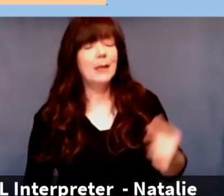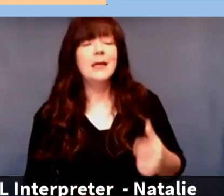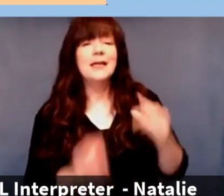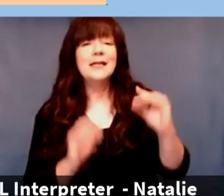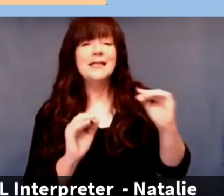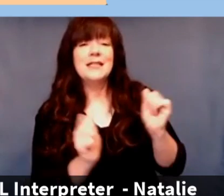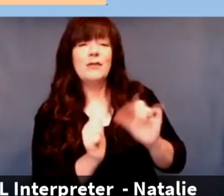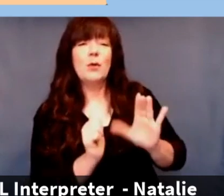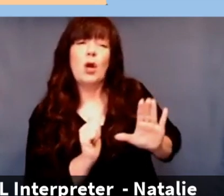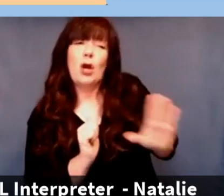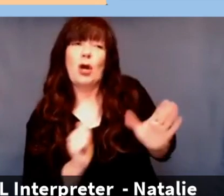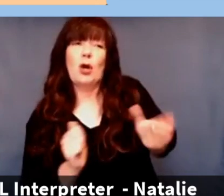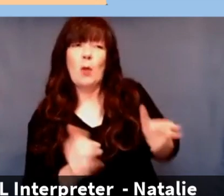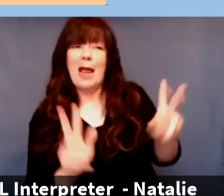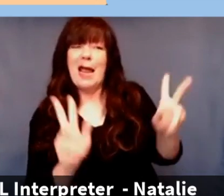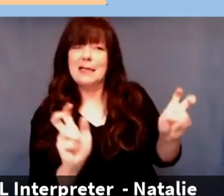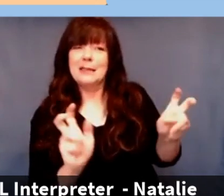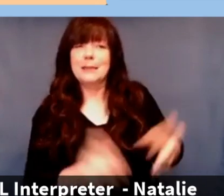Her ways. Yeah.